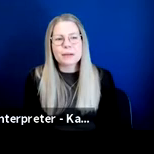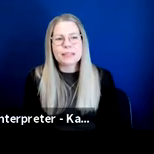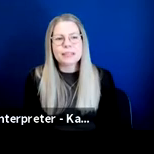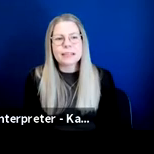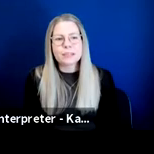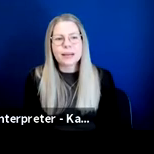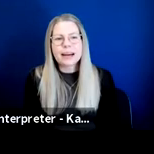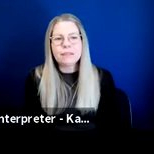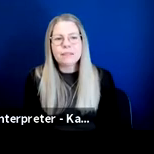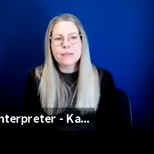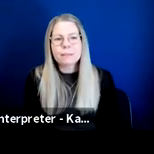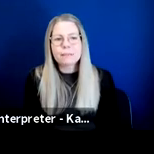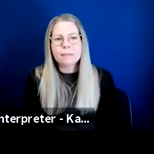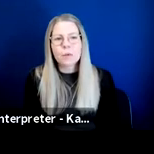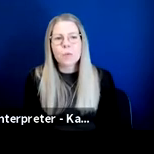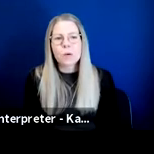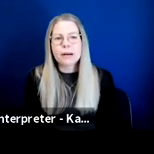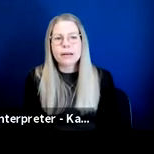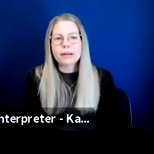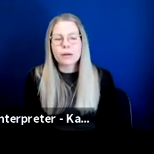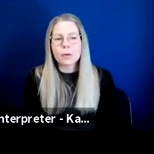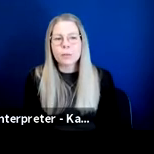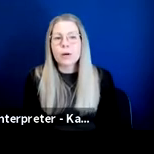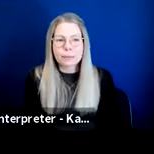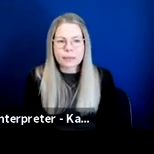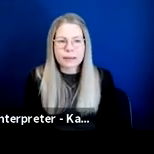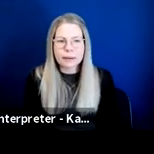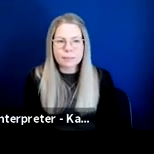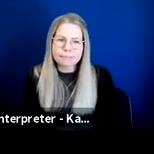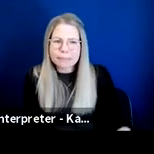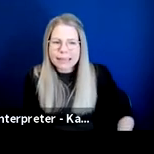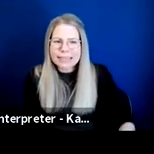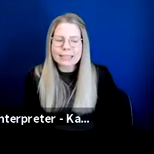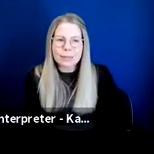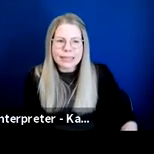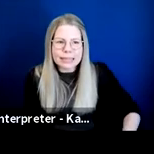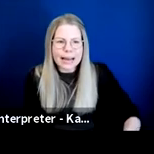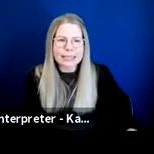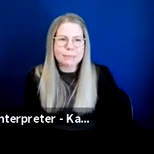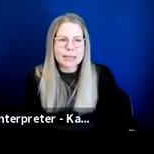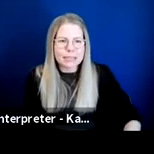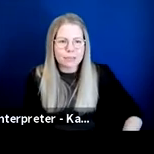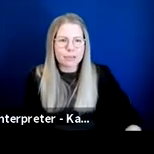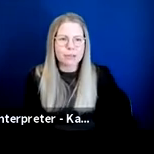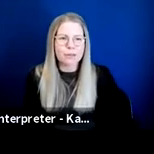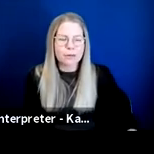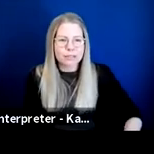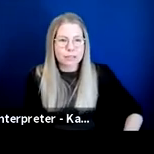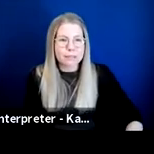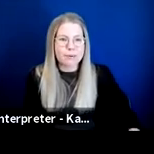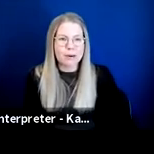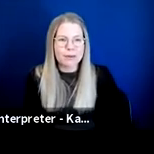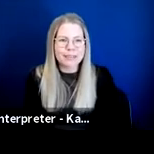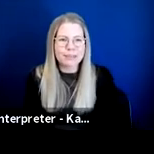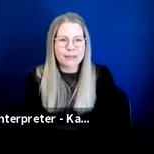And Marcy's saying, so we have one, I think it's a little bit last minute to register for. It